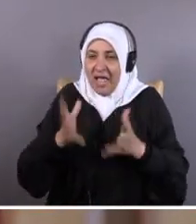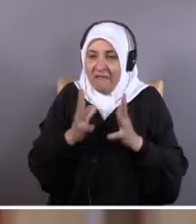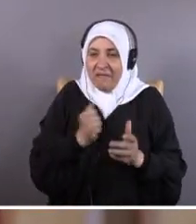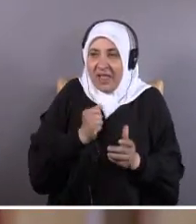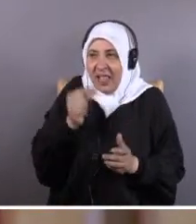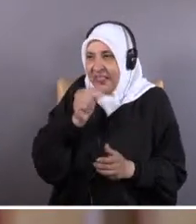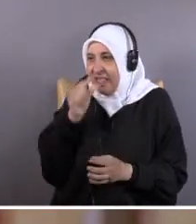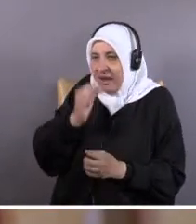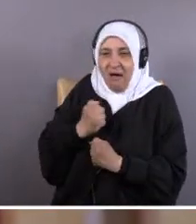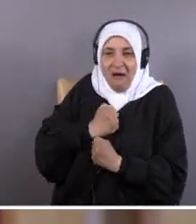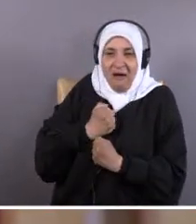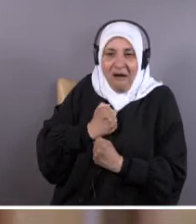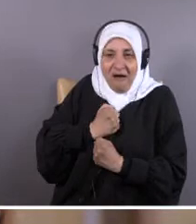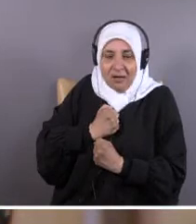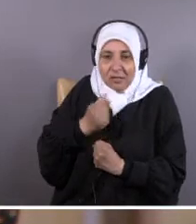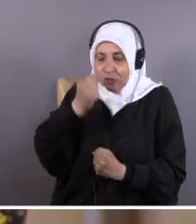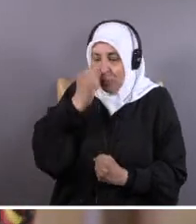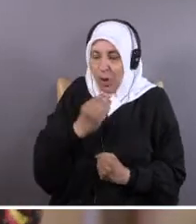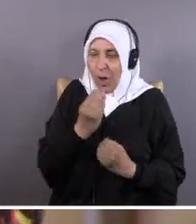love,